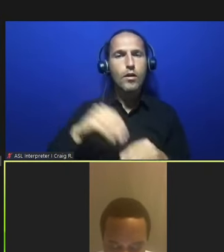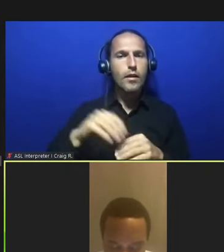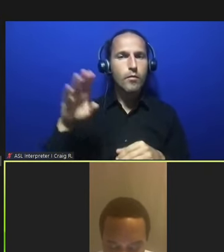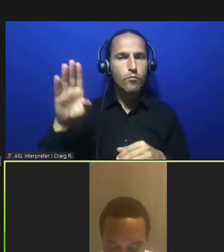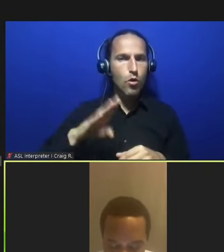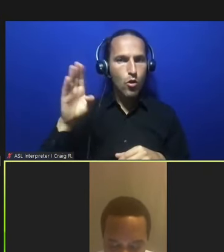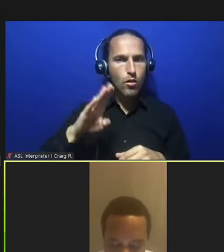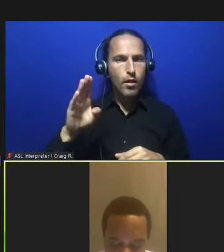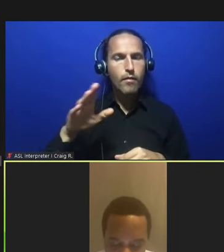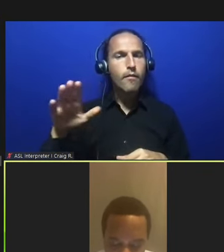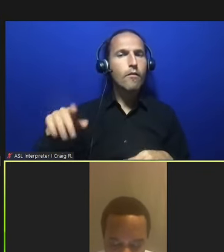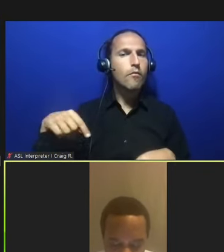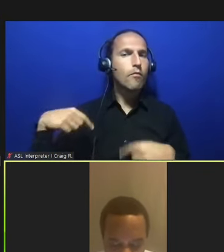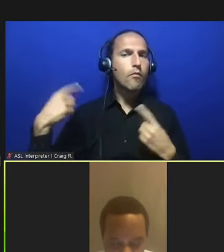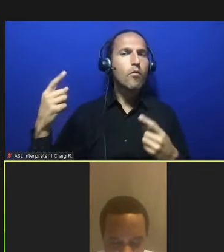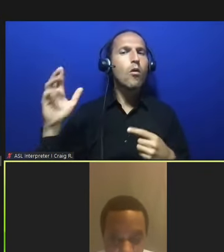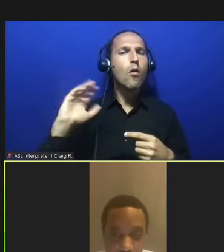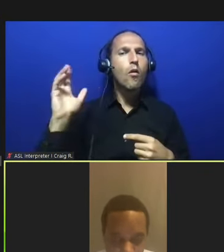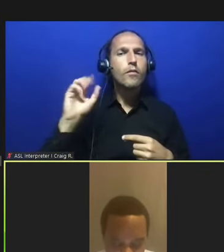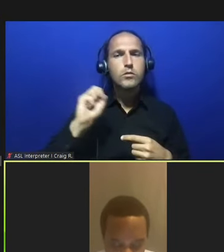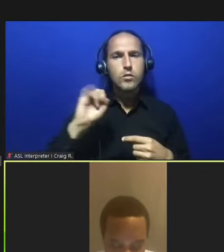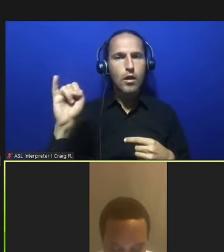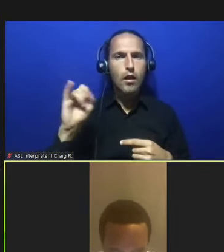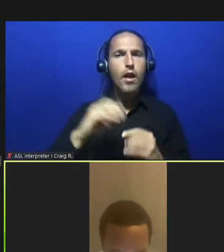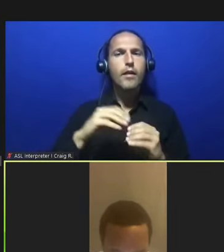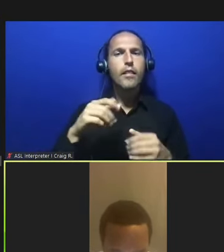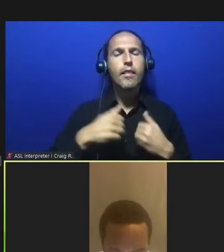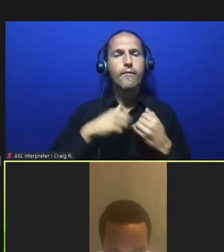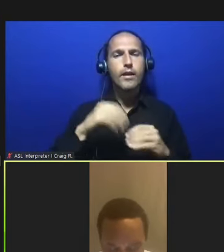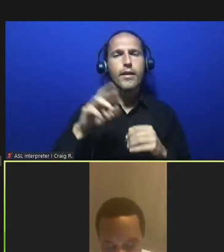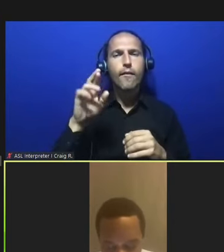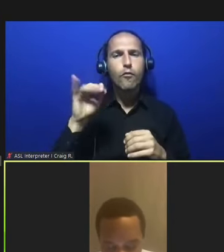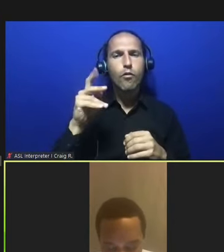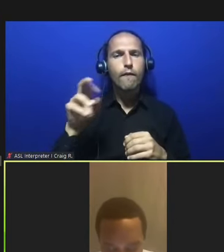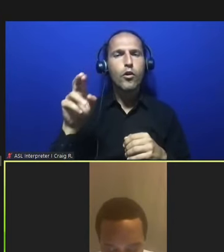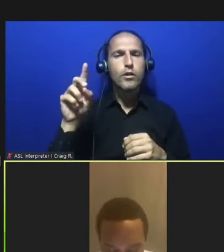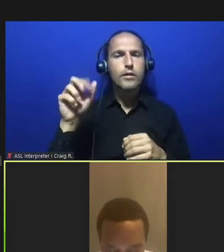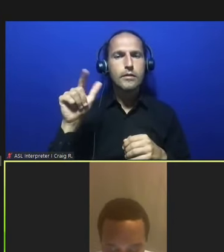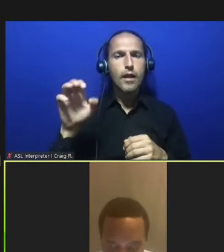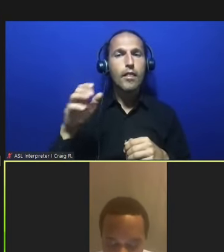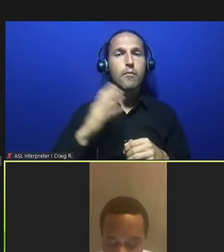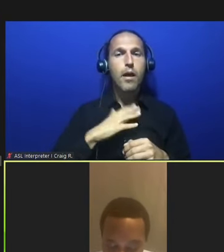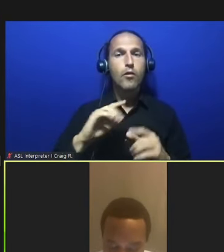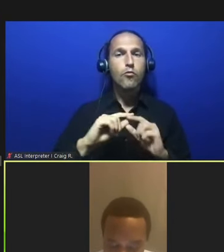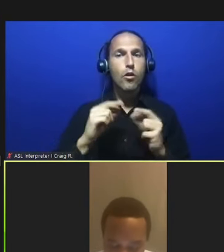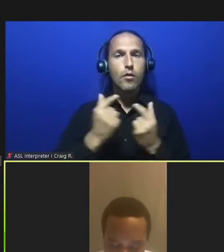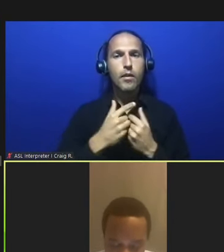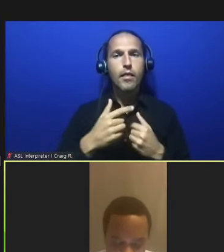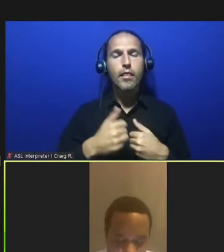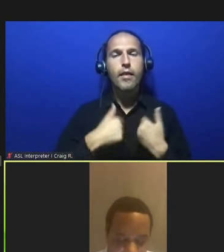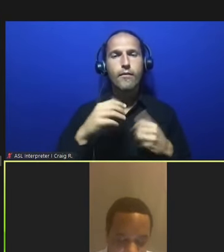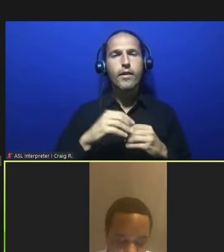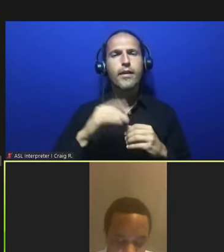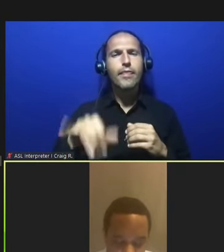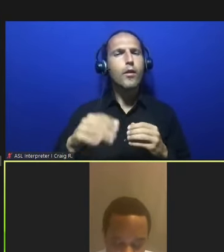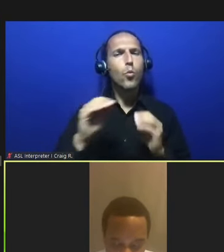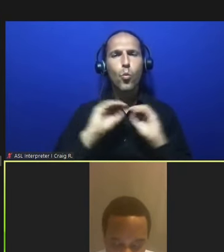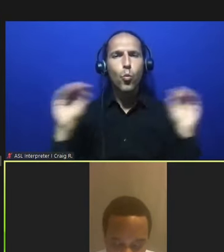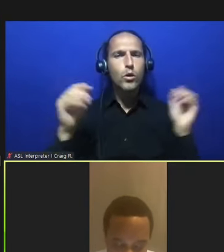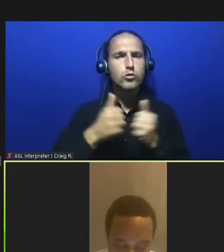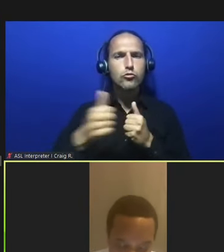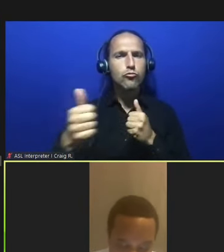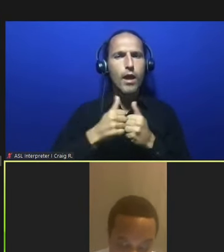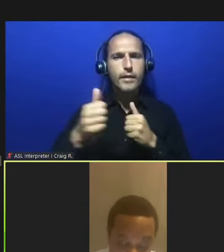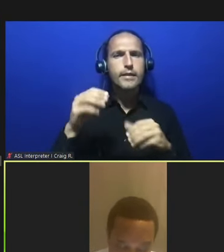a former Staten Islander, and a current resident of Riverdale. We in my advocacy group live in transit deserts on Staten Island and